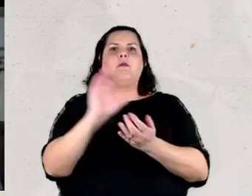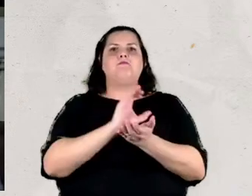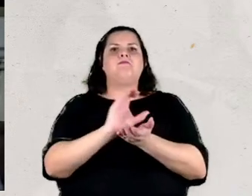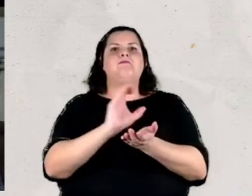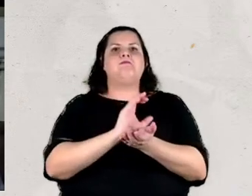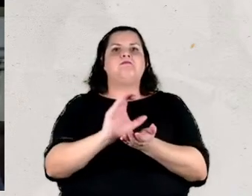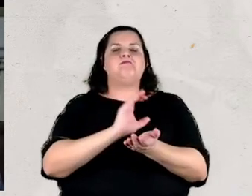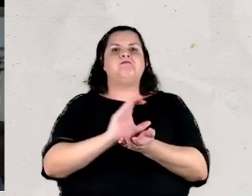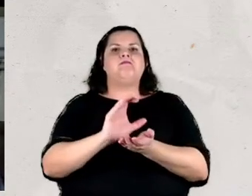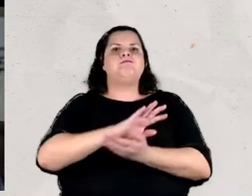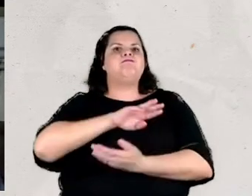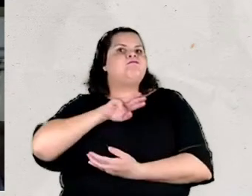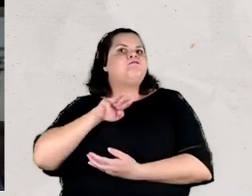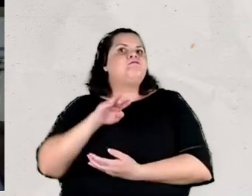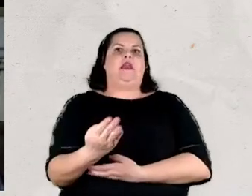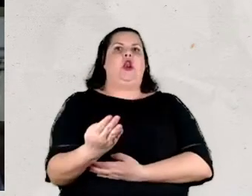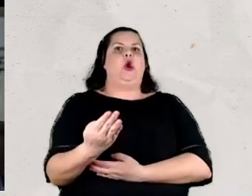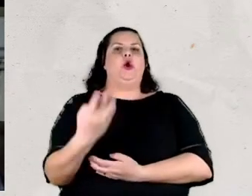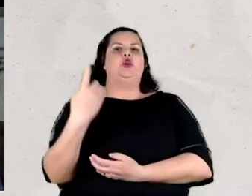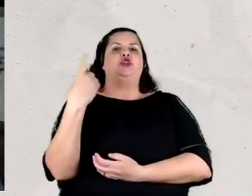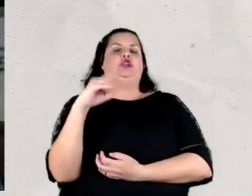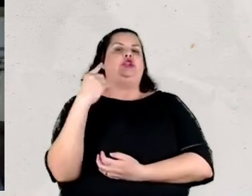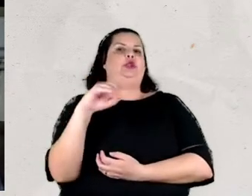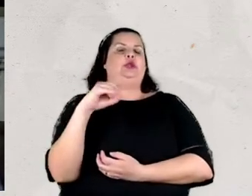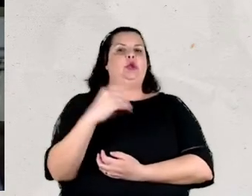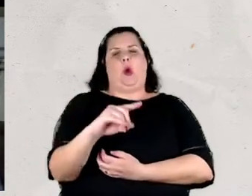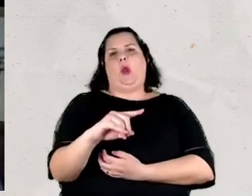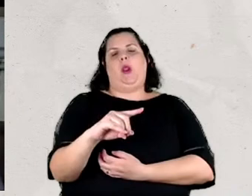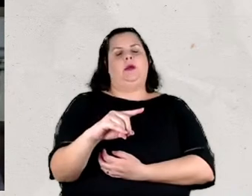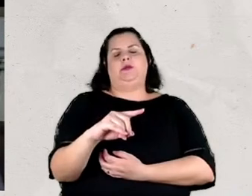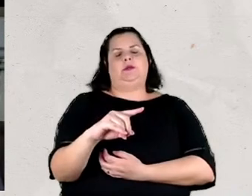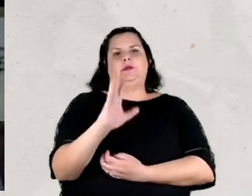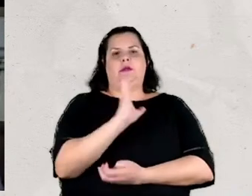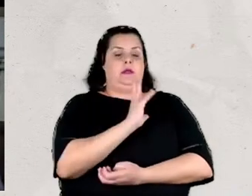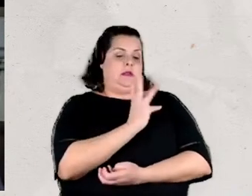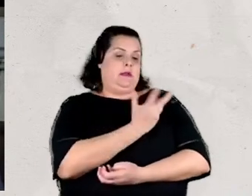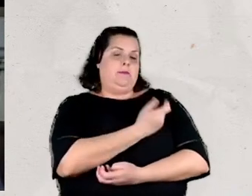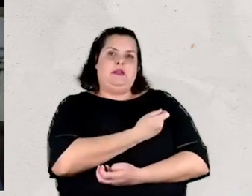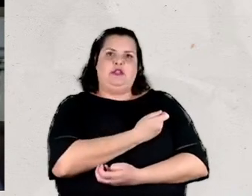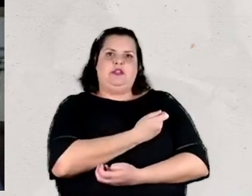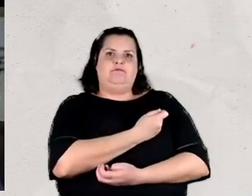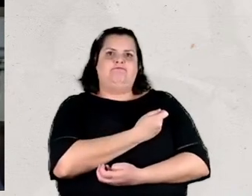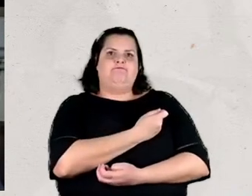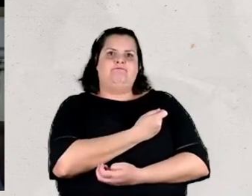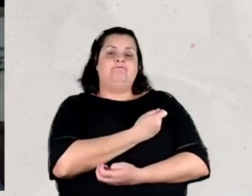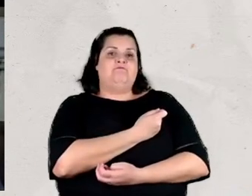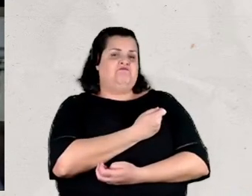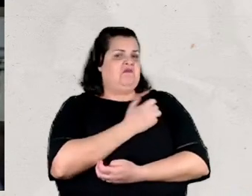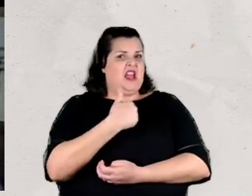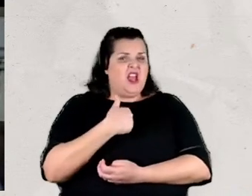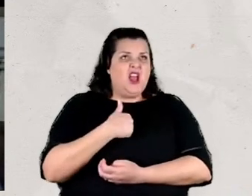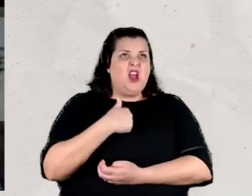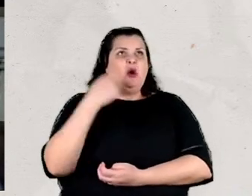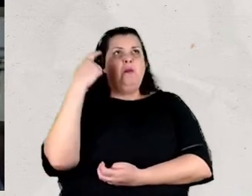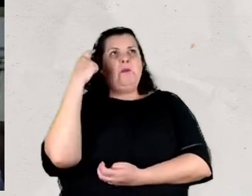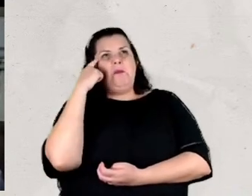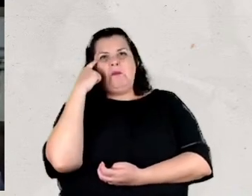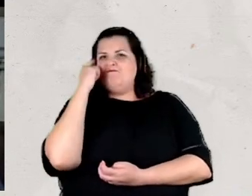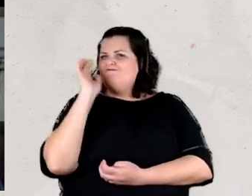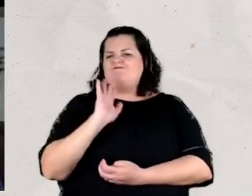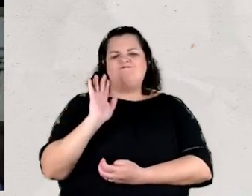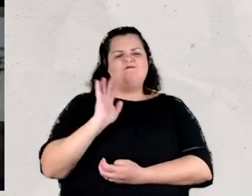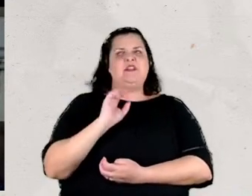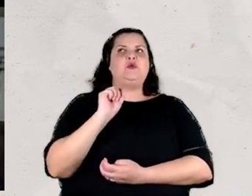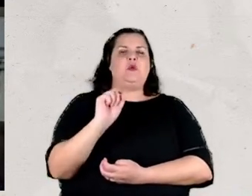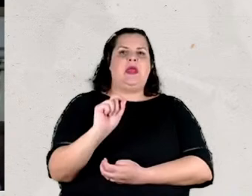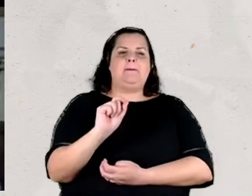I don't think there was any political entity that was the recipient of so much foreign aid and